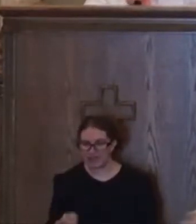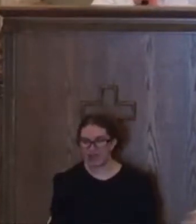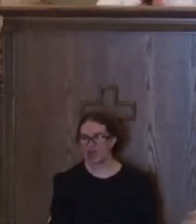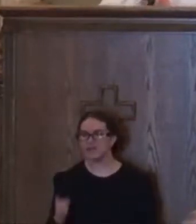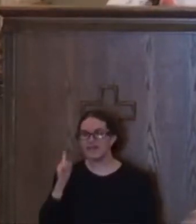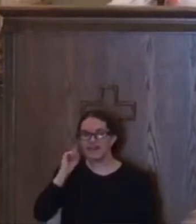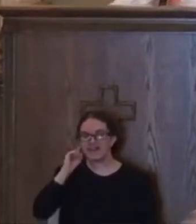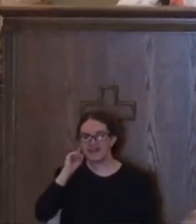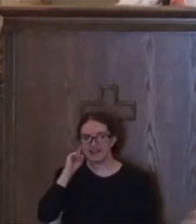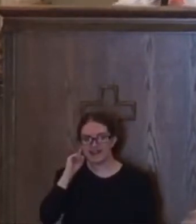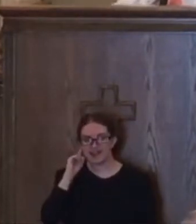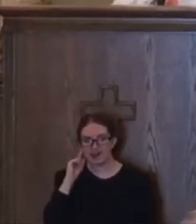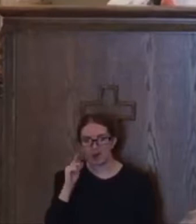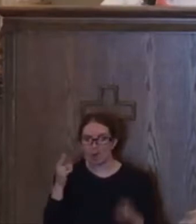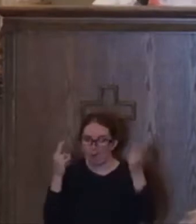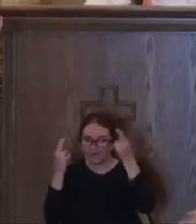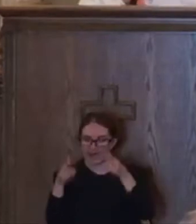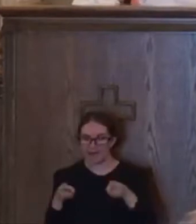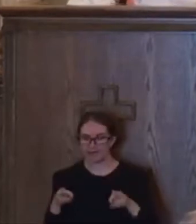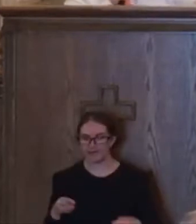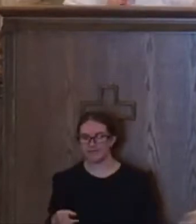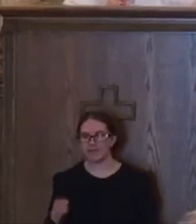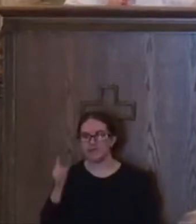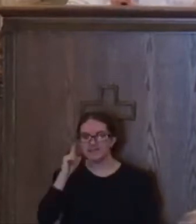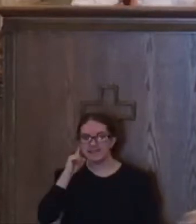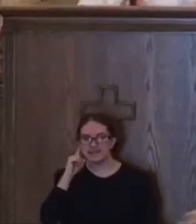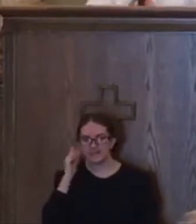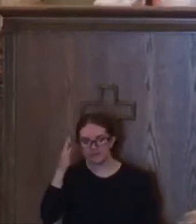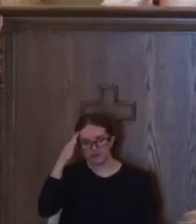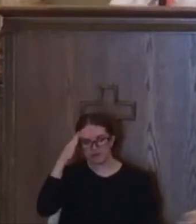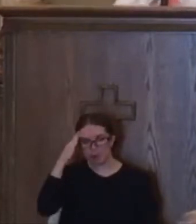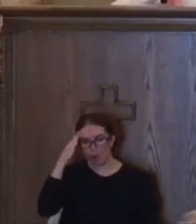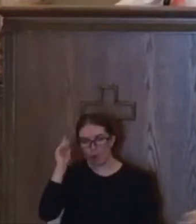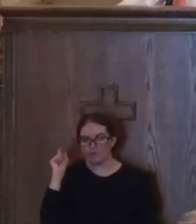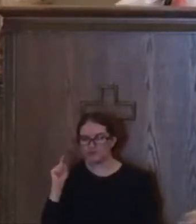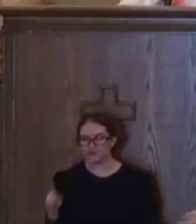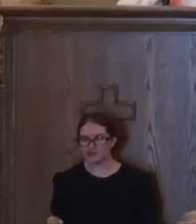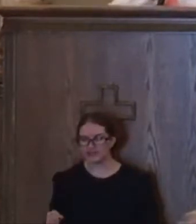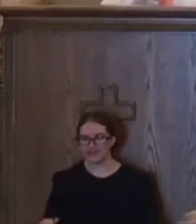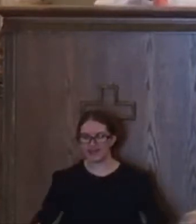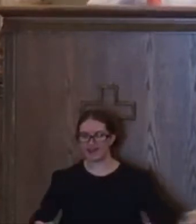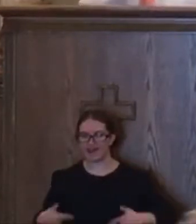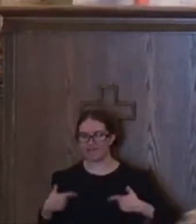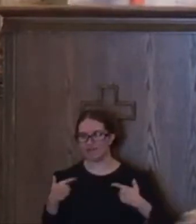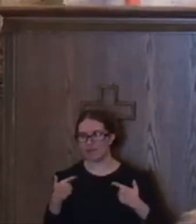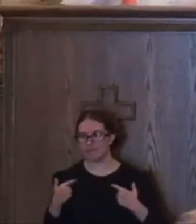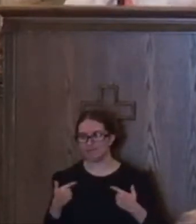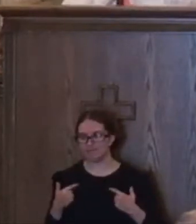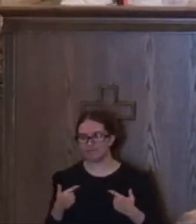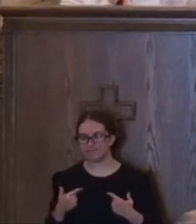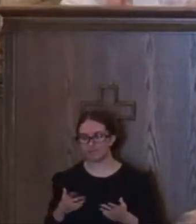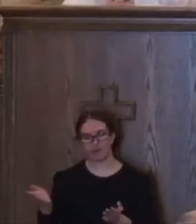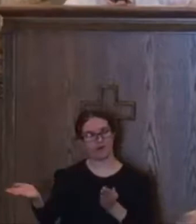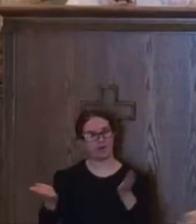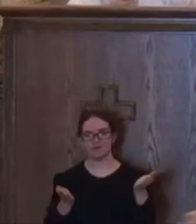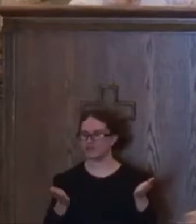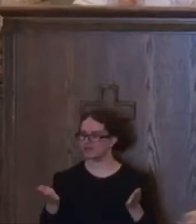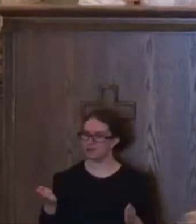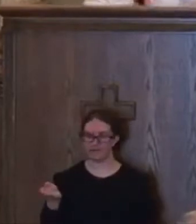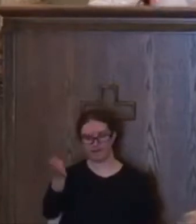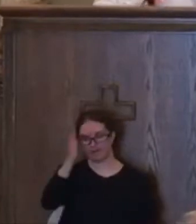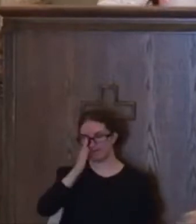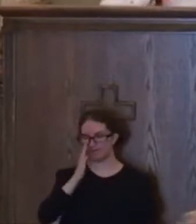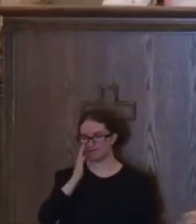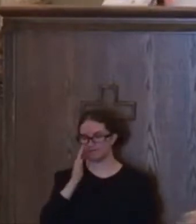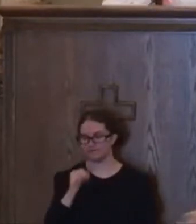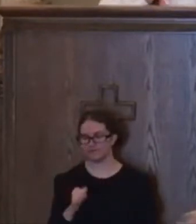wants to hear what's going on. He wants to know what you need in your life. We're not just servant of God, but